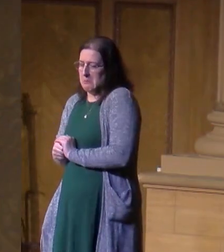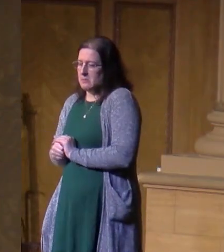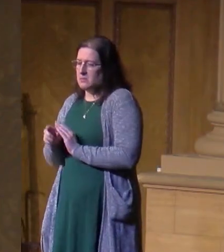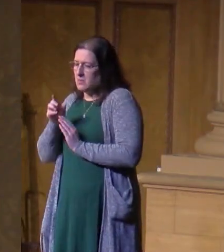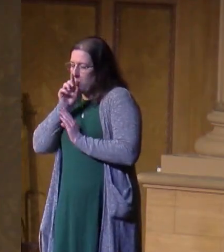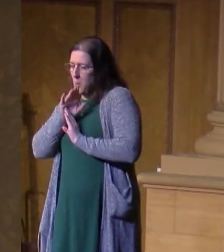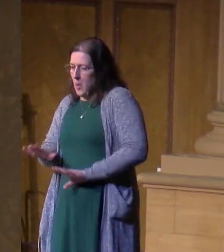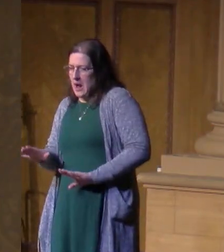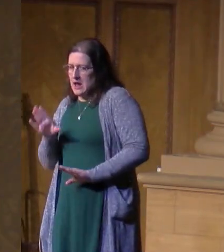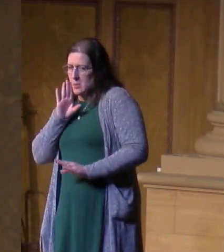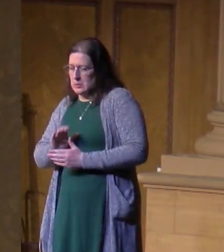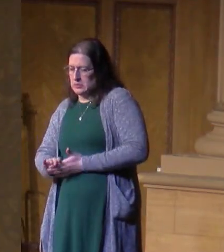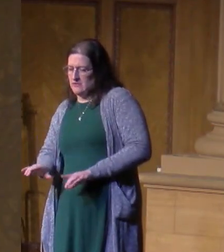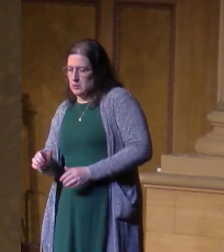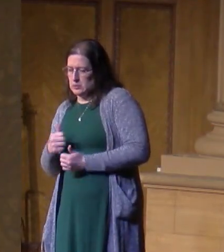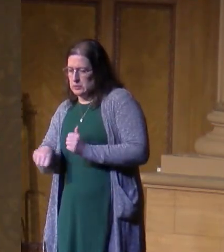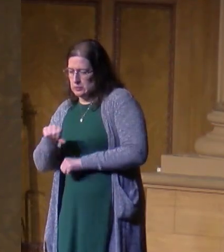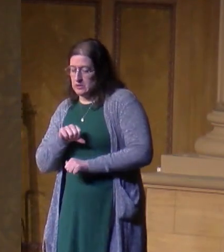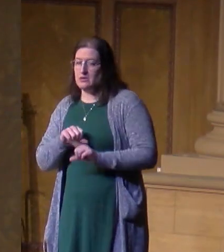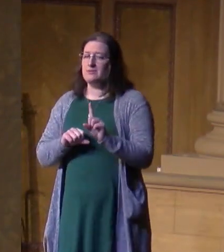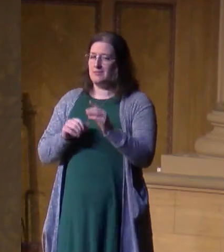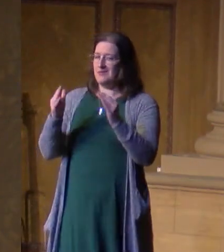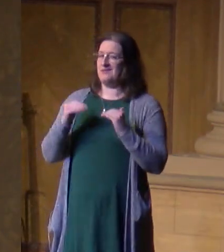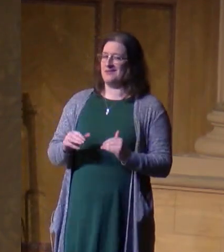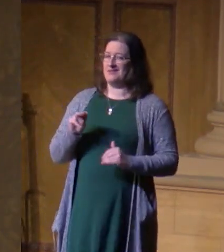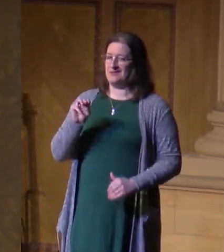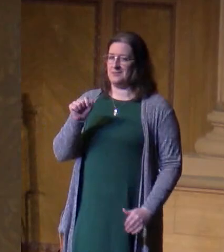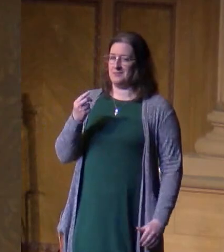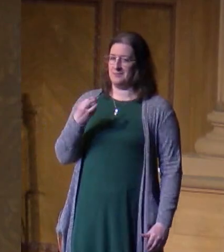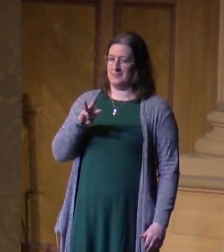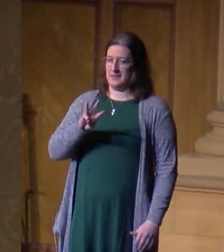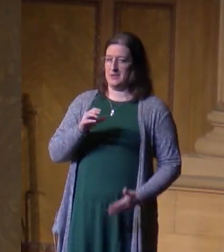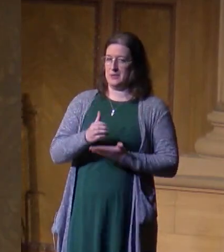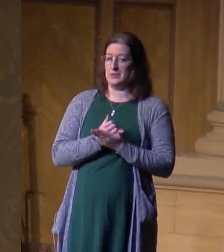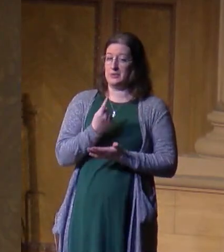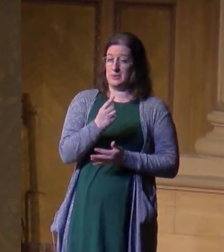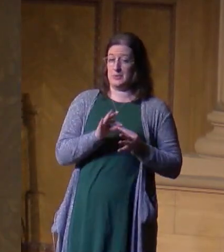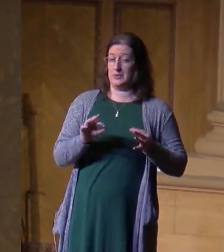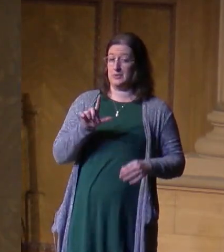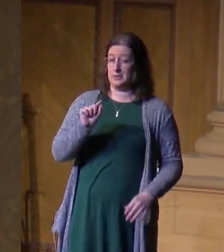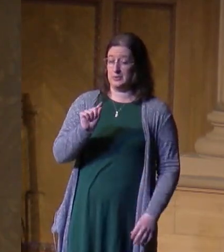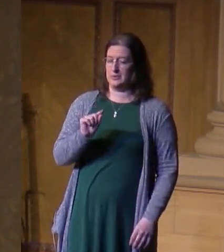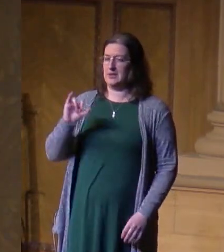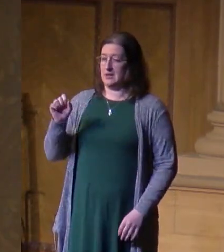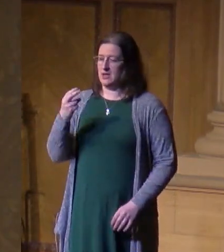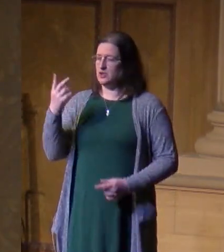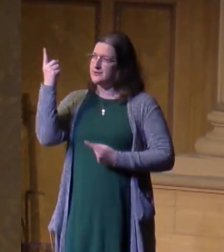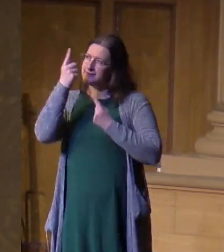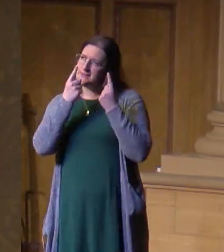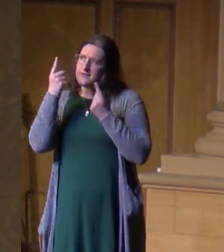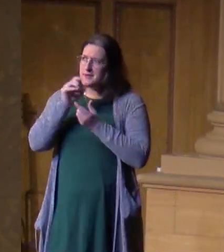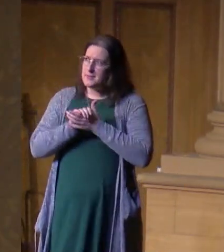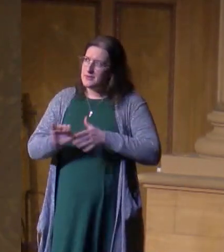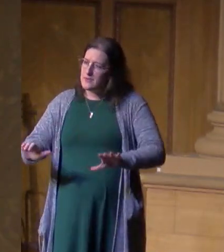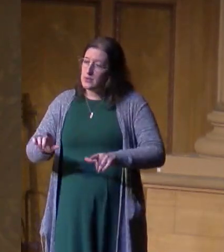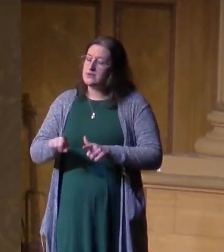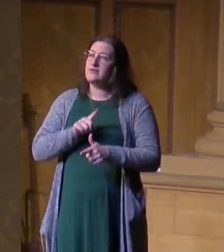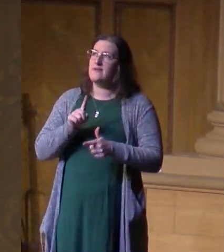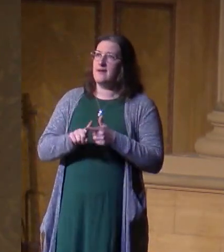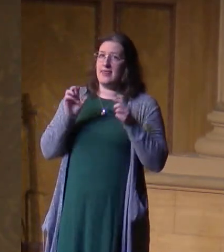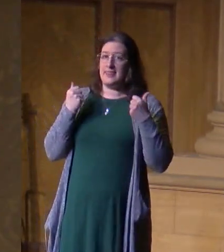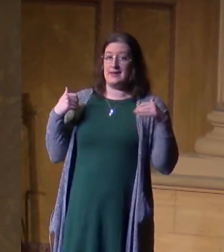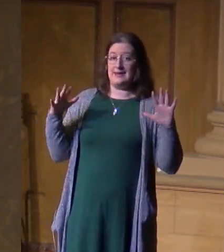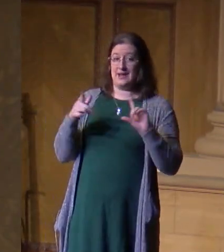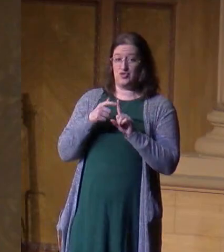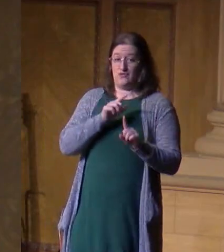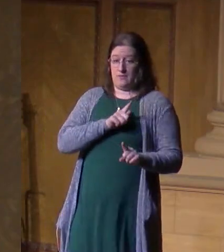look what happens as we continue. Matthew chapter 1, verse 20. But as Joseph considered these things, behold, an angel of the Lord appeared